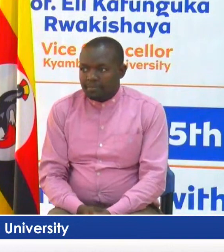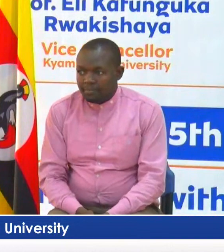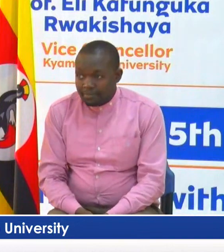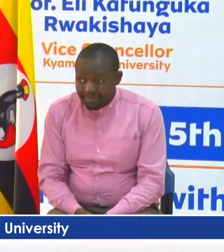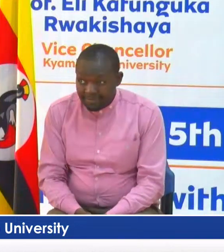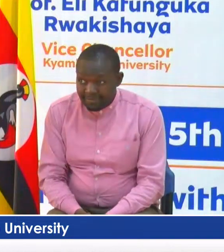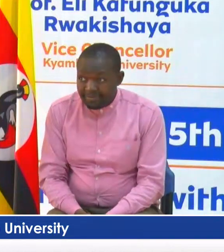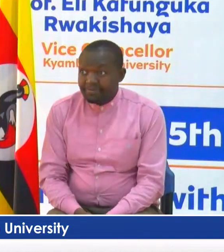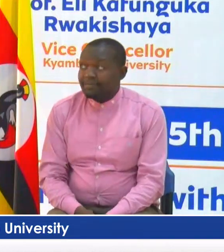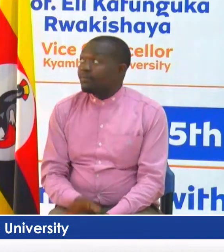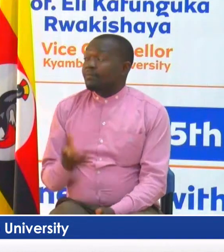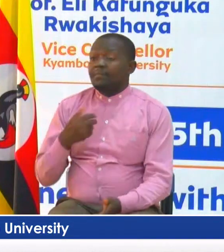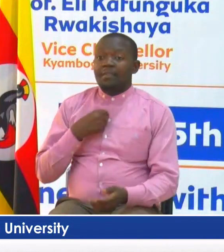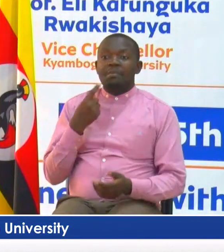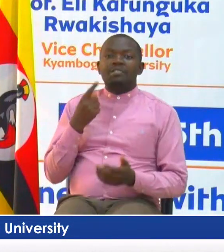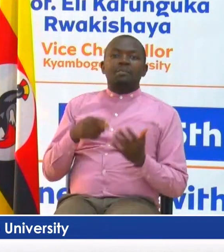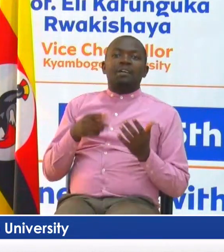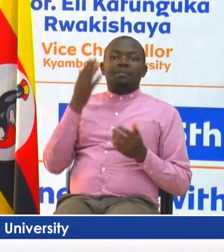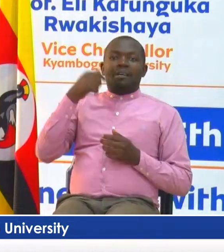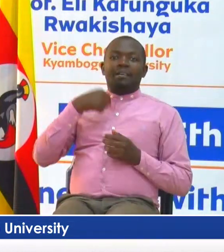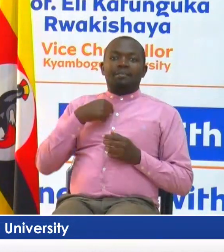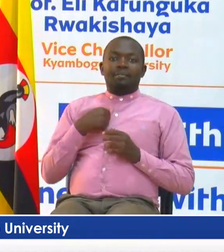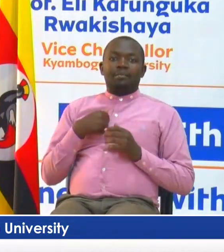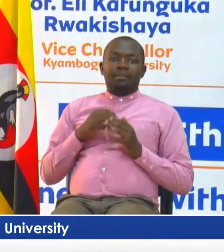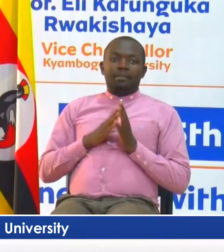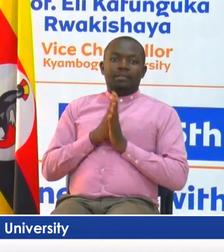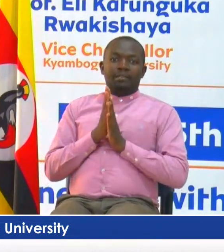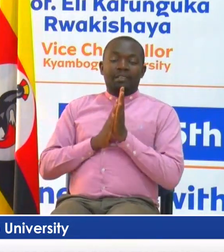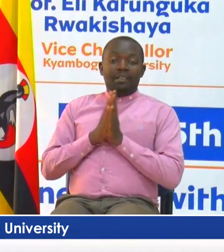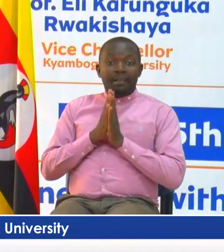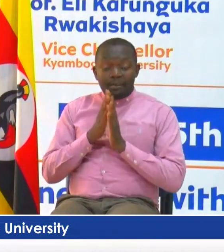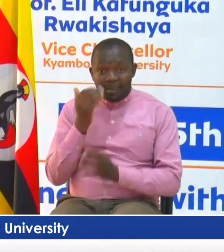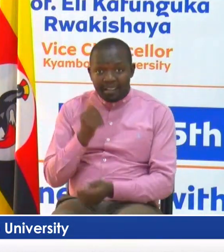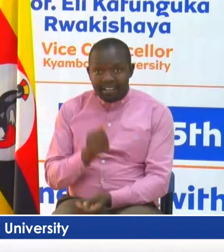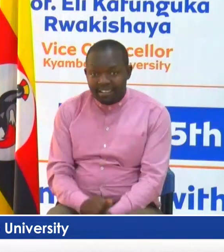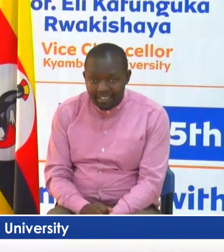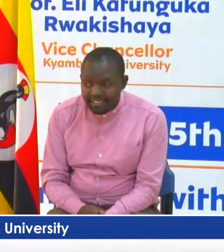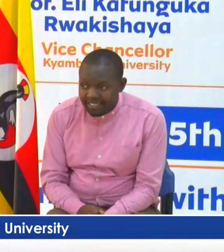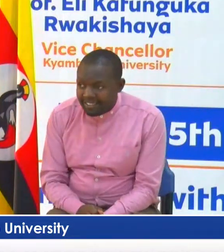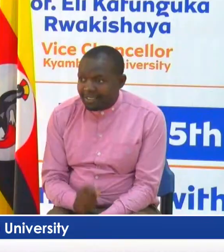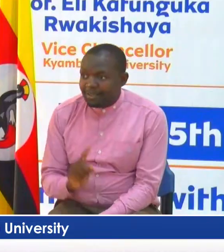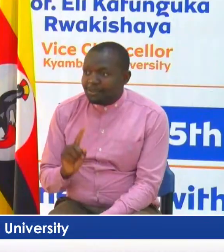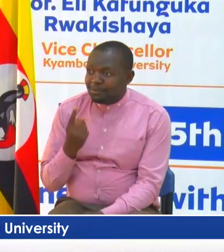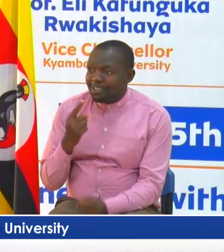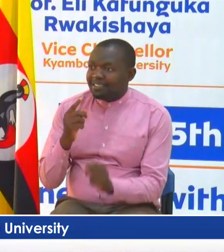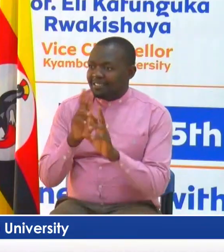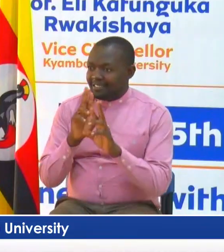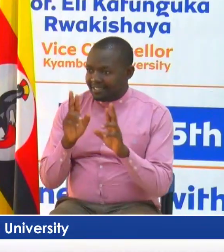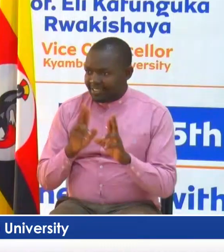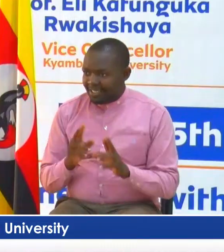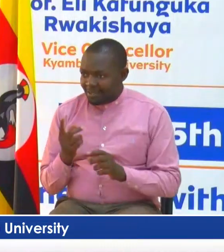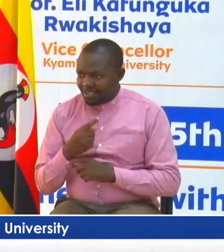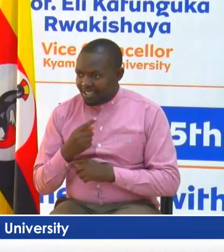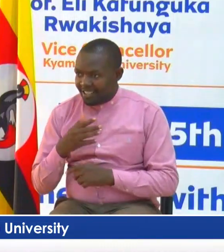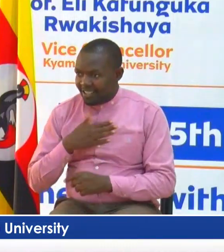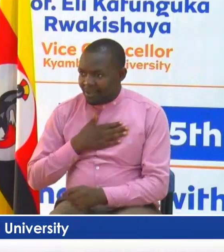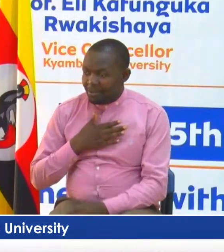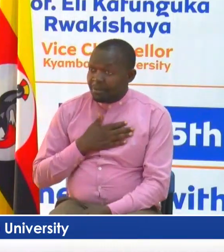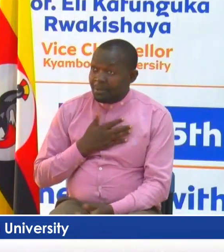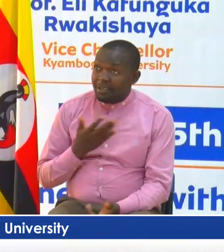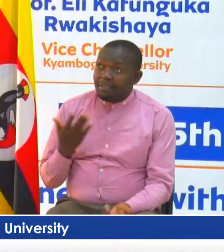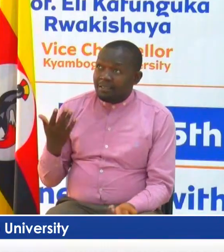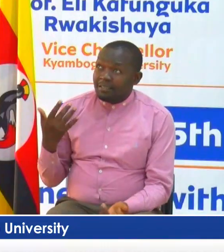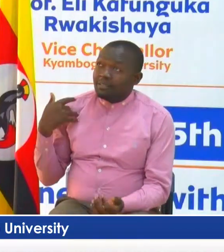What can I say? I'm really excited because it was our very first International Day